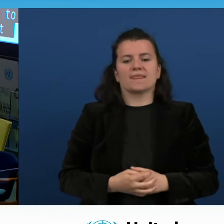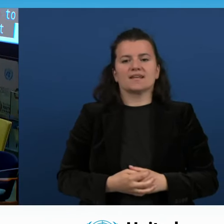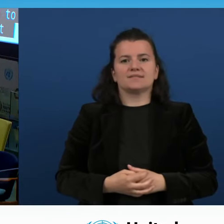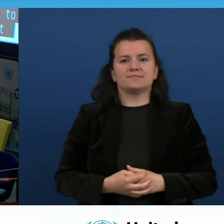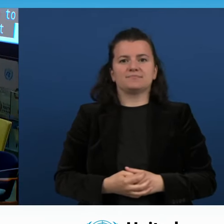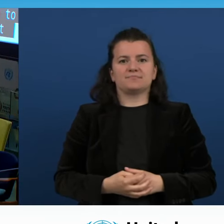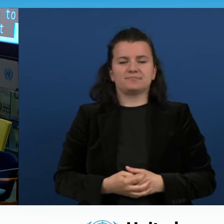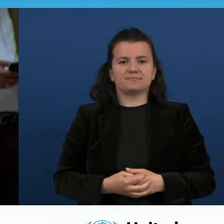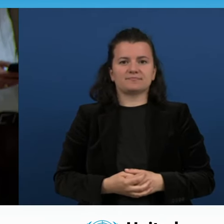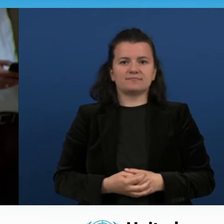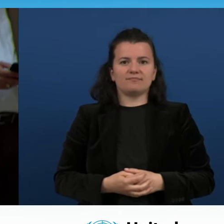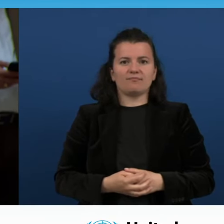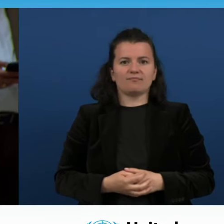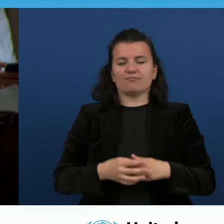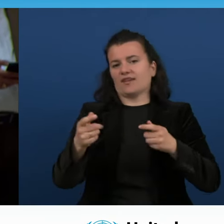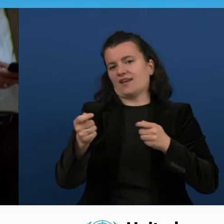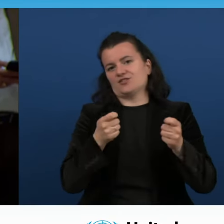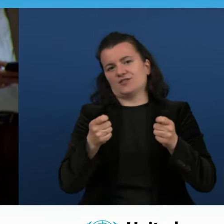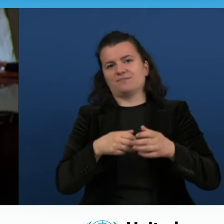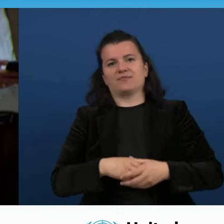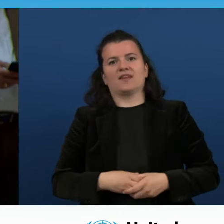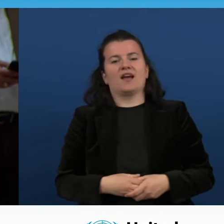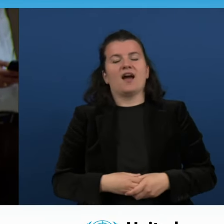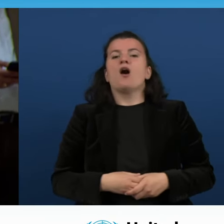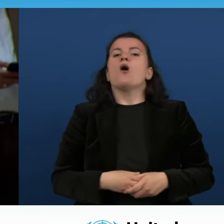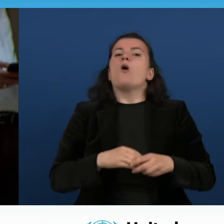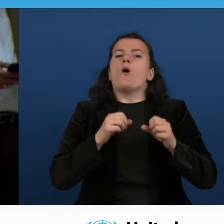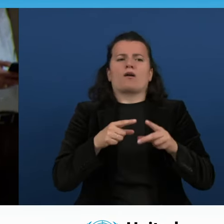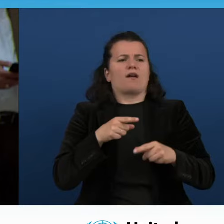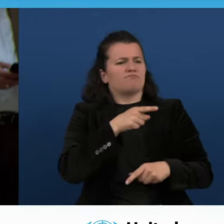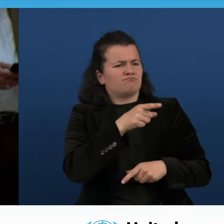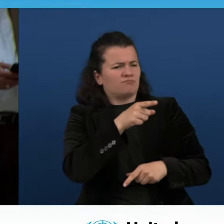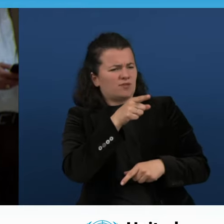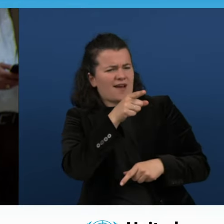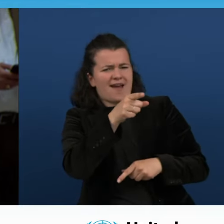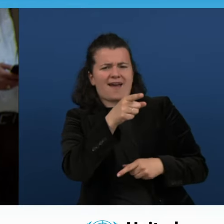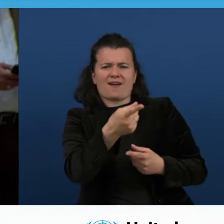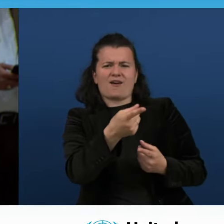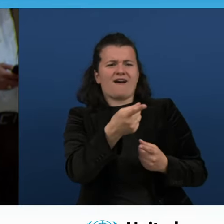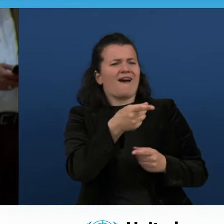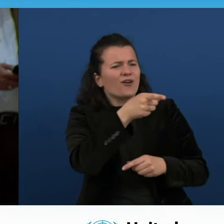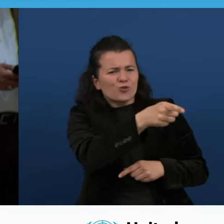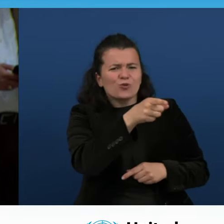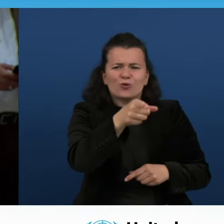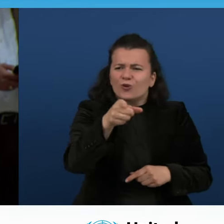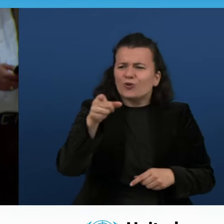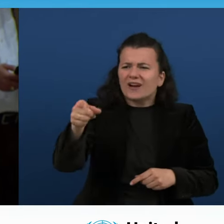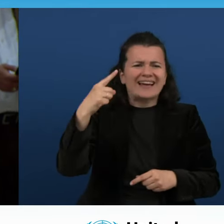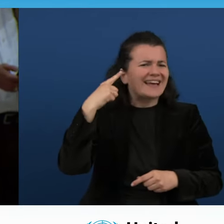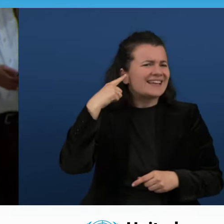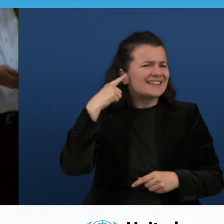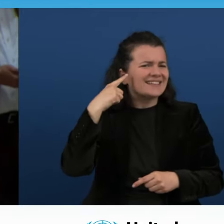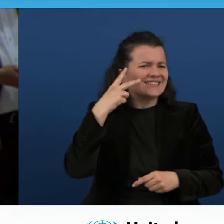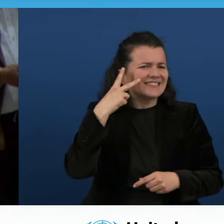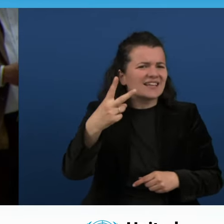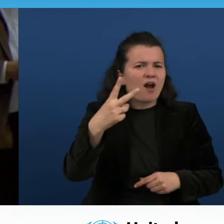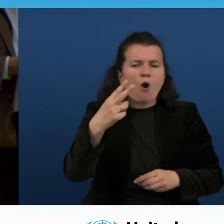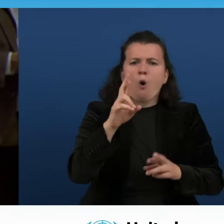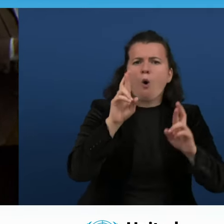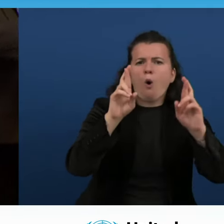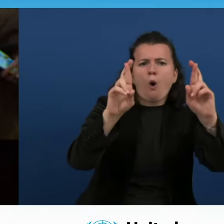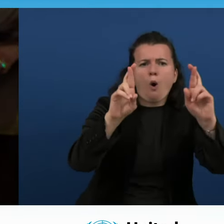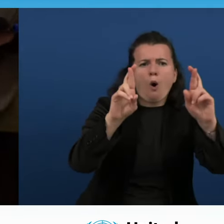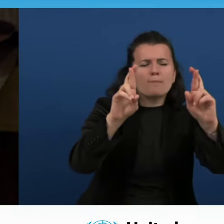Okay, so hope is a word that has come up quite a bit this morning, and that's good, because we need that to put things in practice.